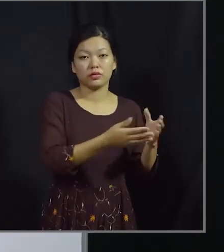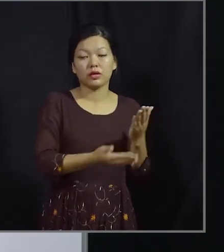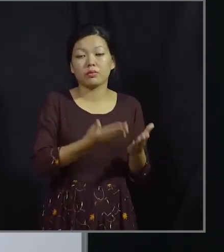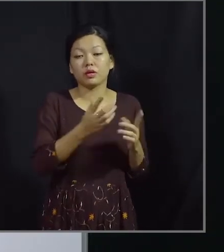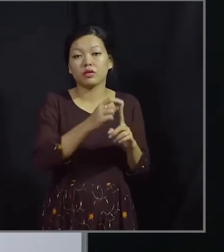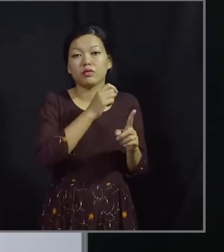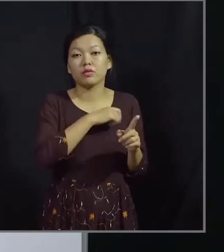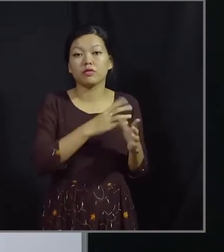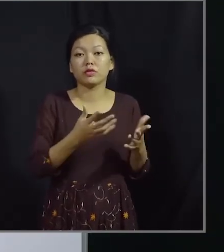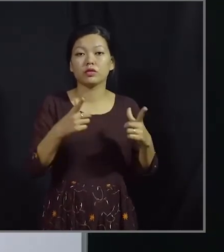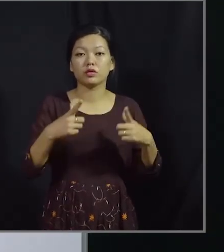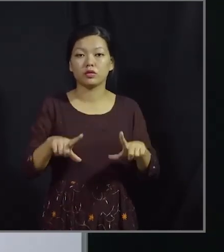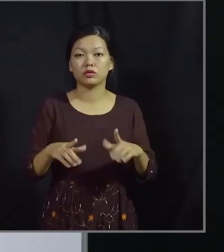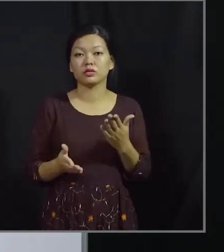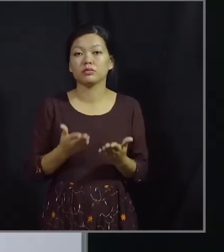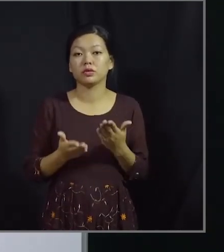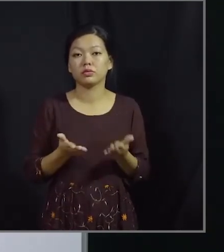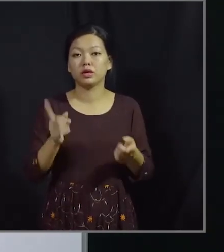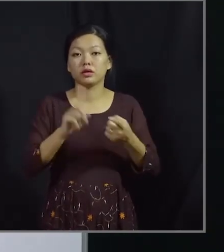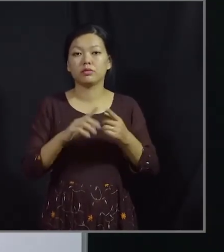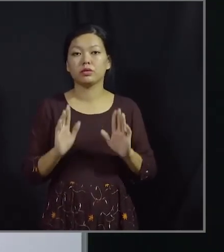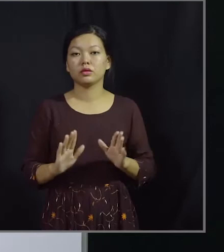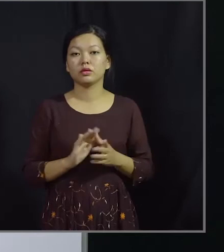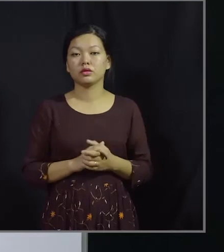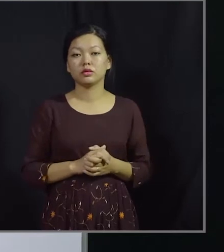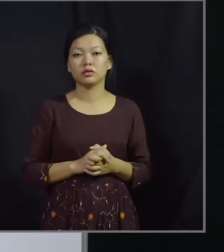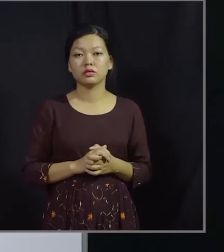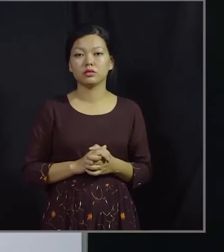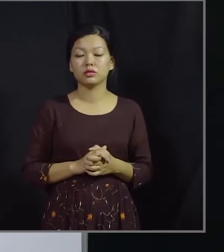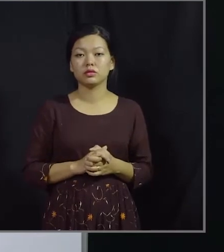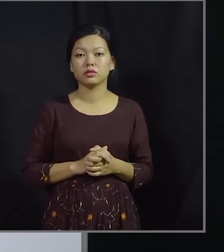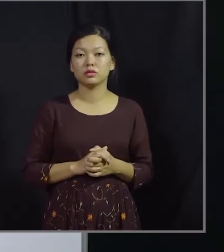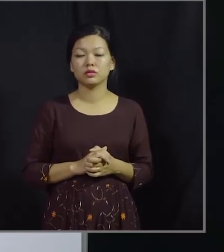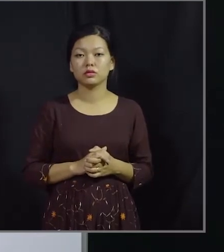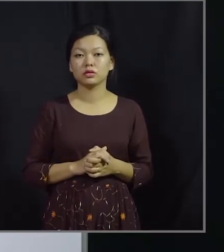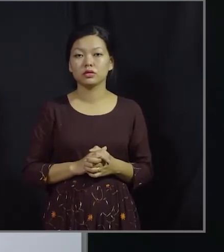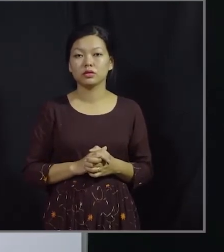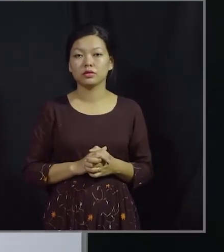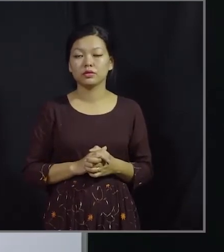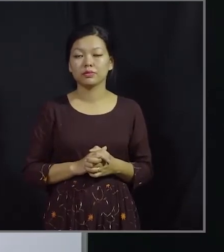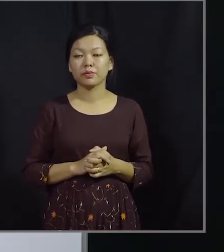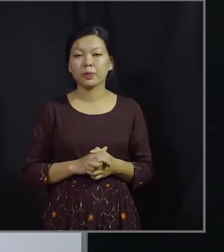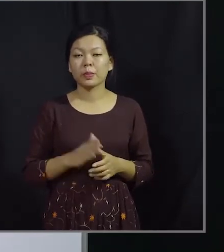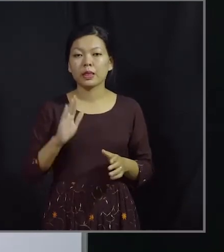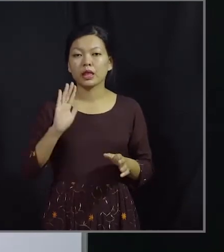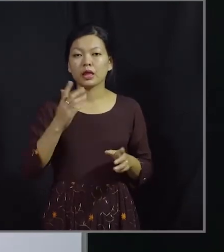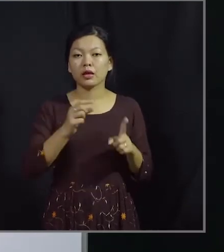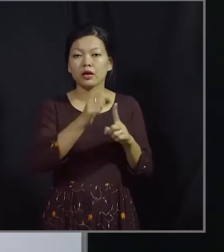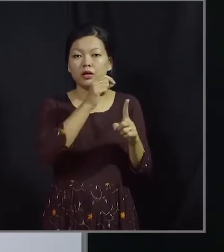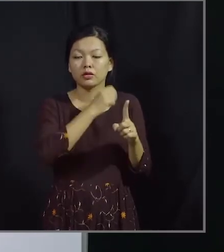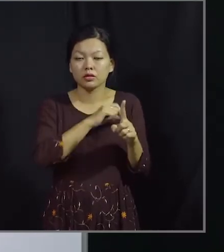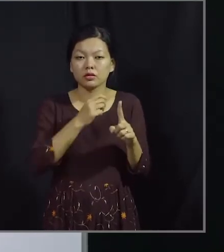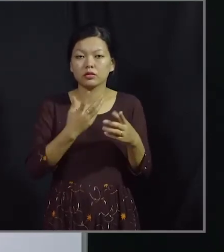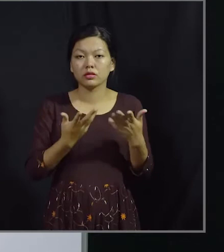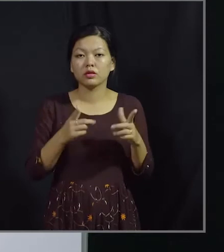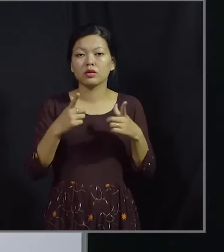ascertain under revaluation account. So, after ascertaining the profit and losses, we will have